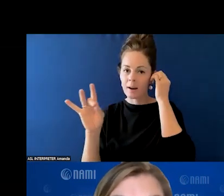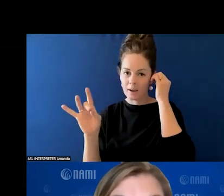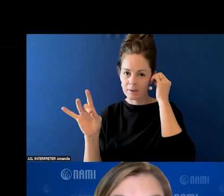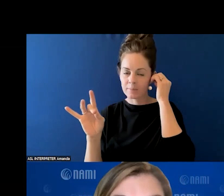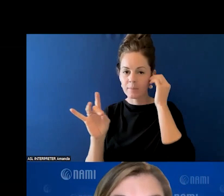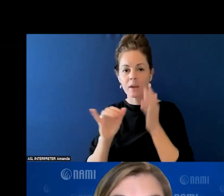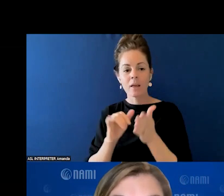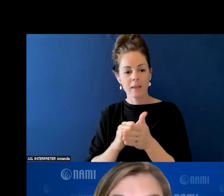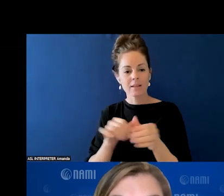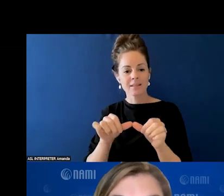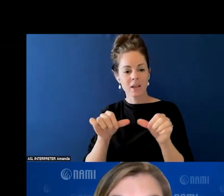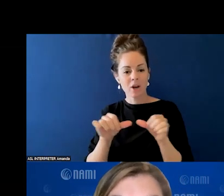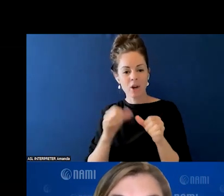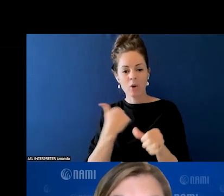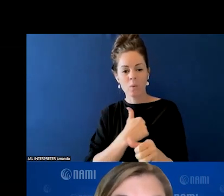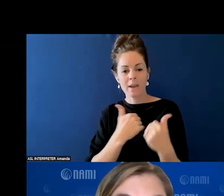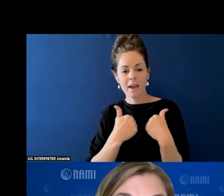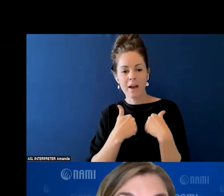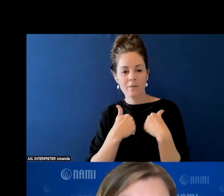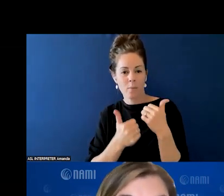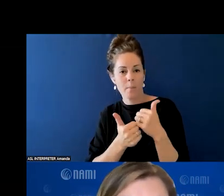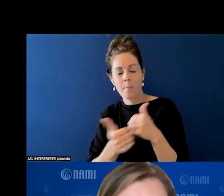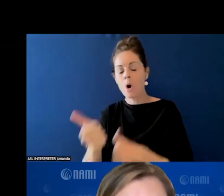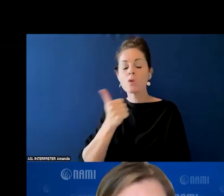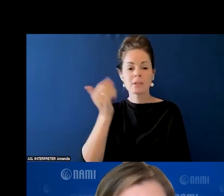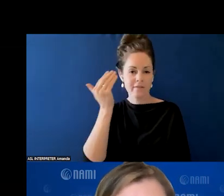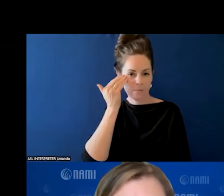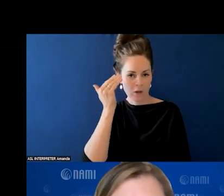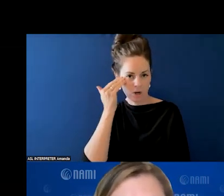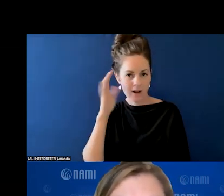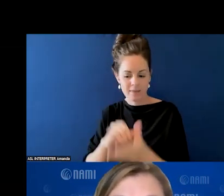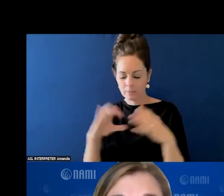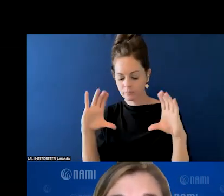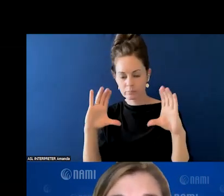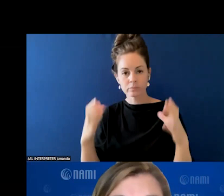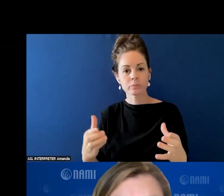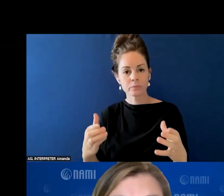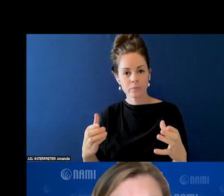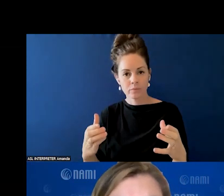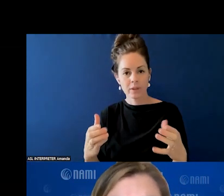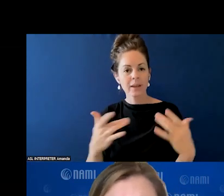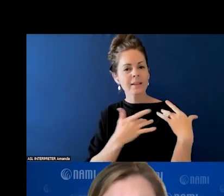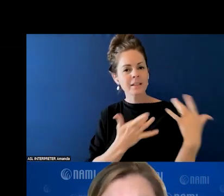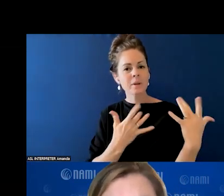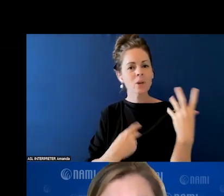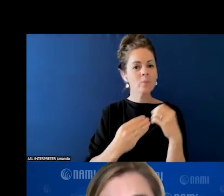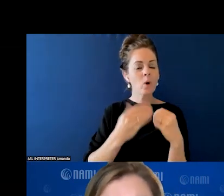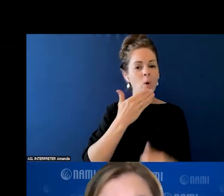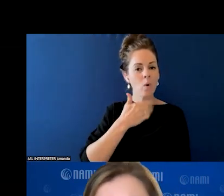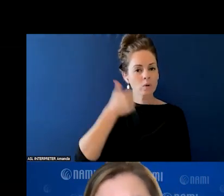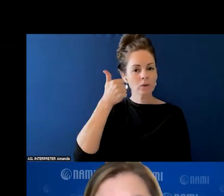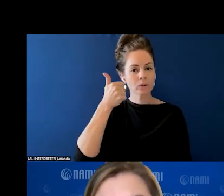the areas where we have greatest familiarity. It tends to be older adults where we have